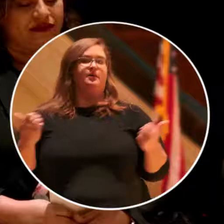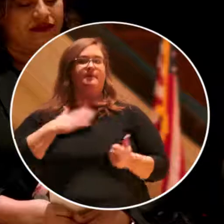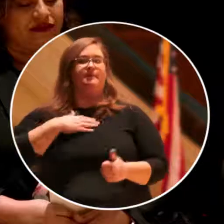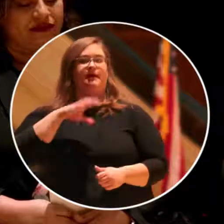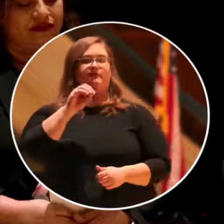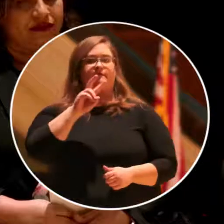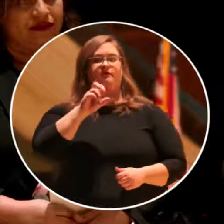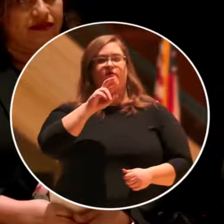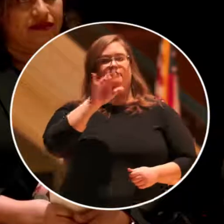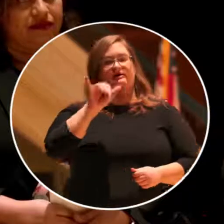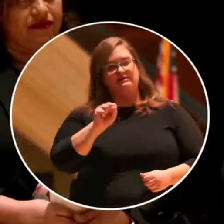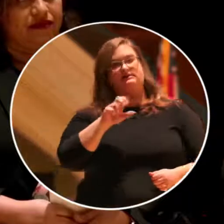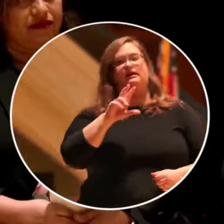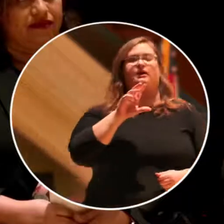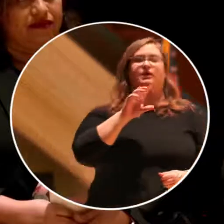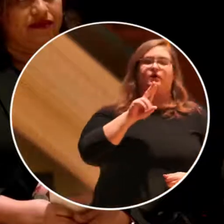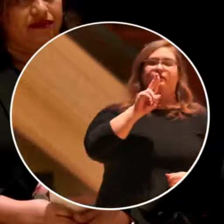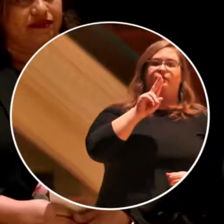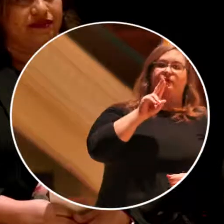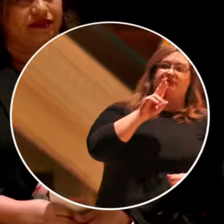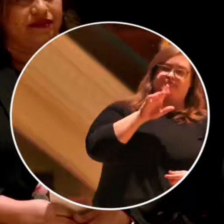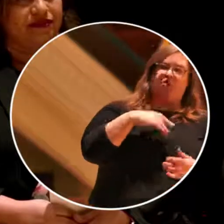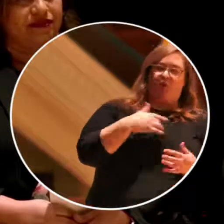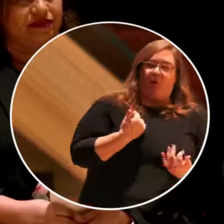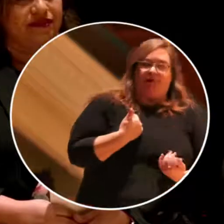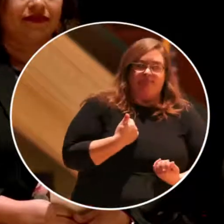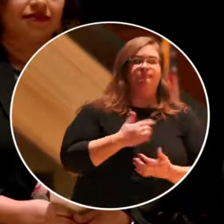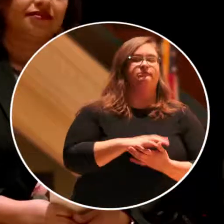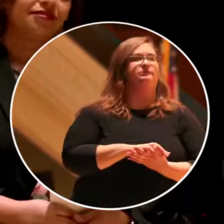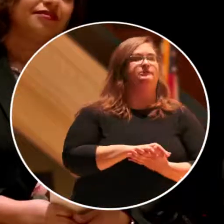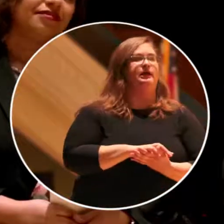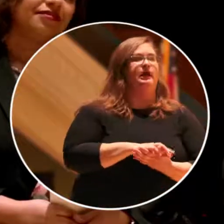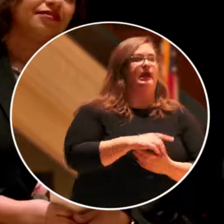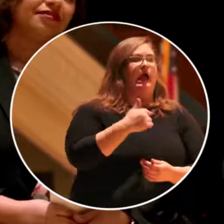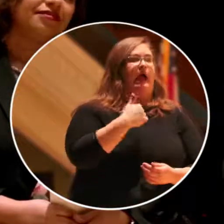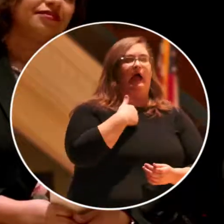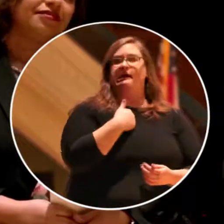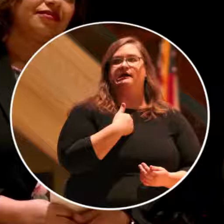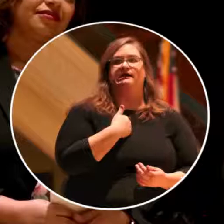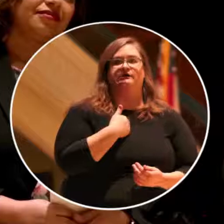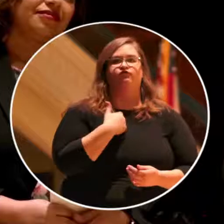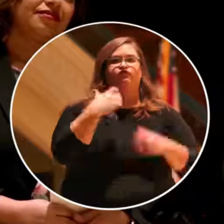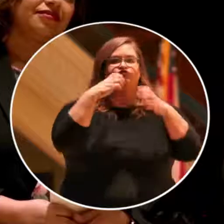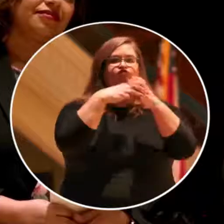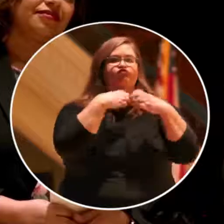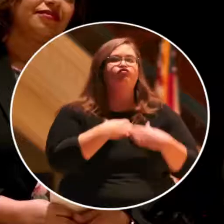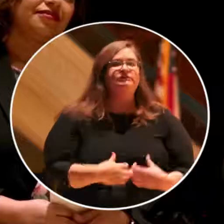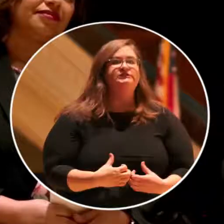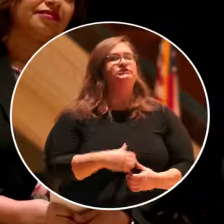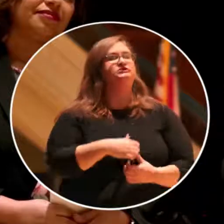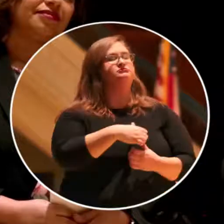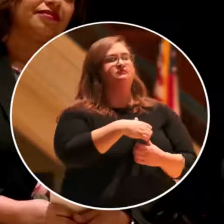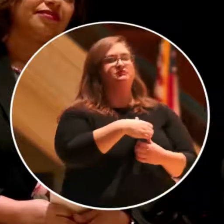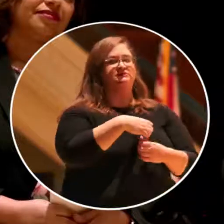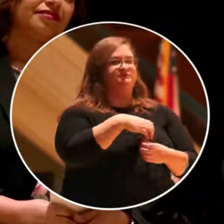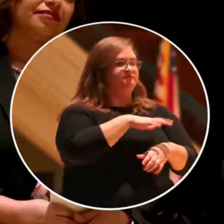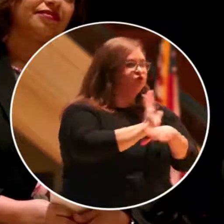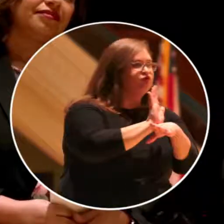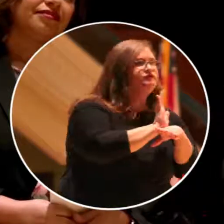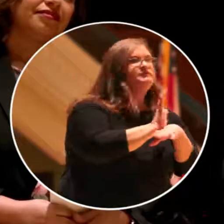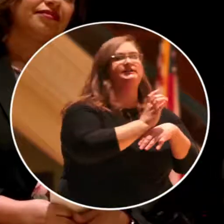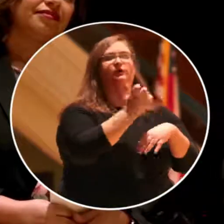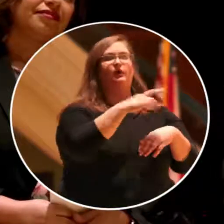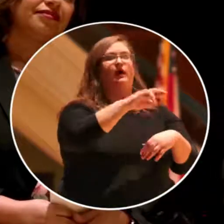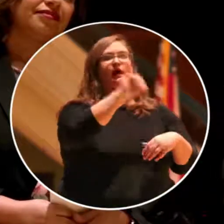tell this story because I wish someone had convinced me there's no one right way to give birth. And I wish I had